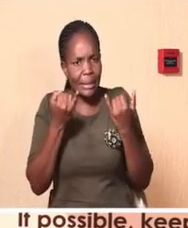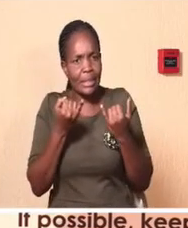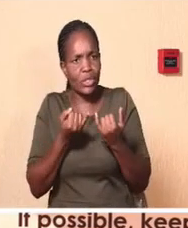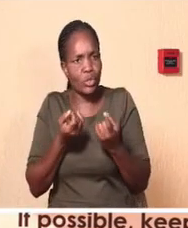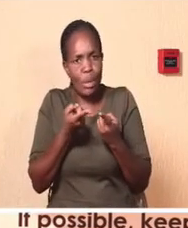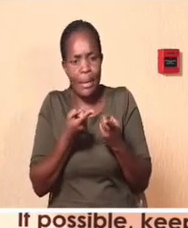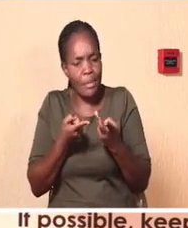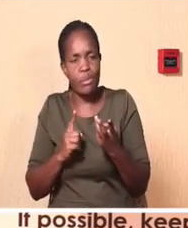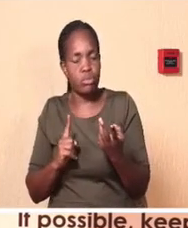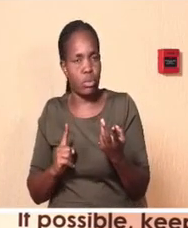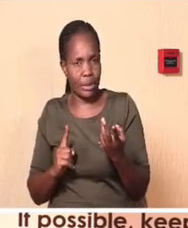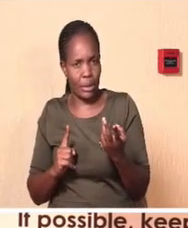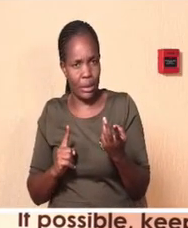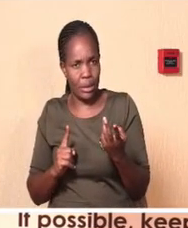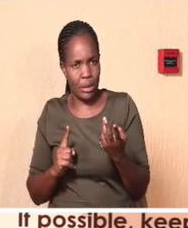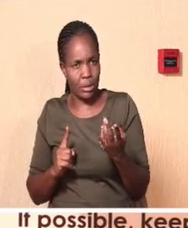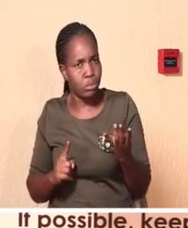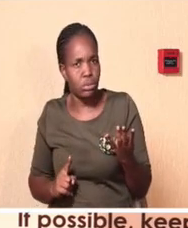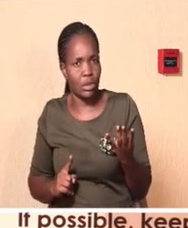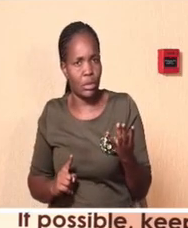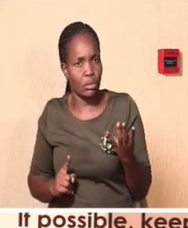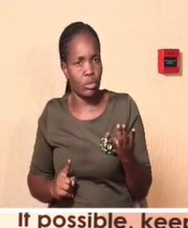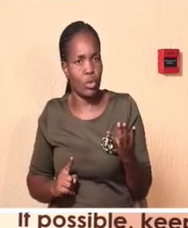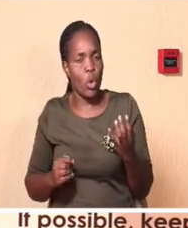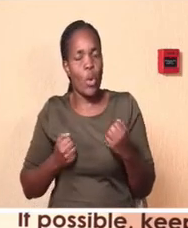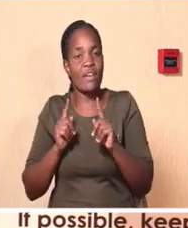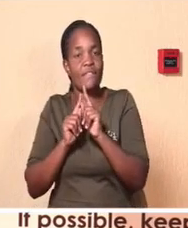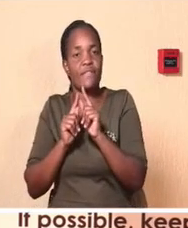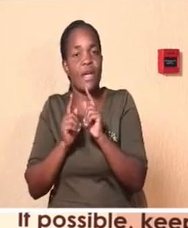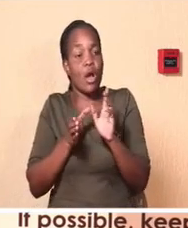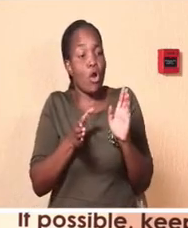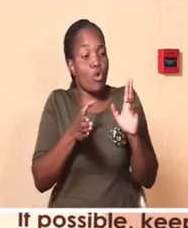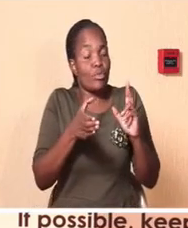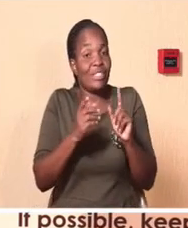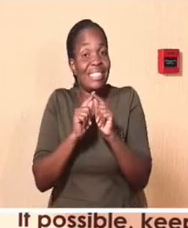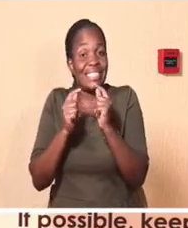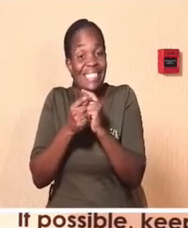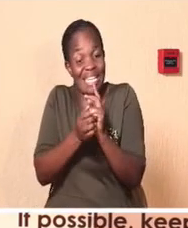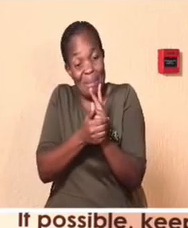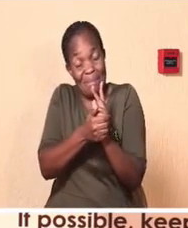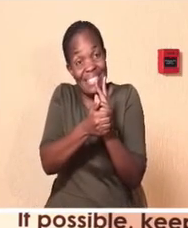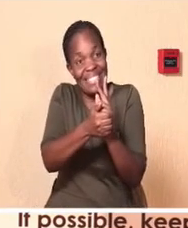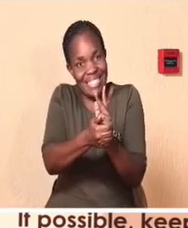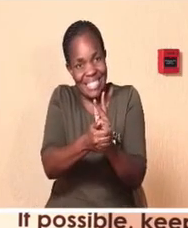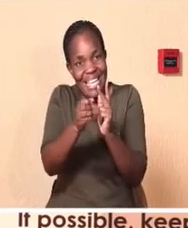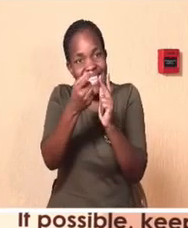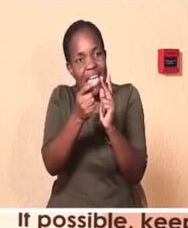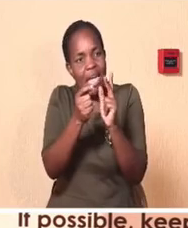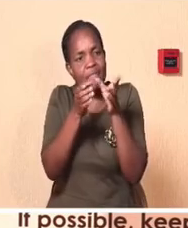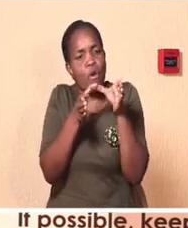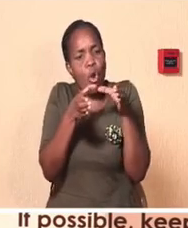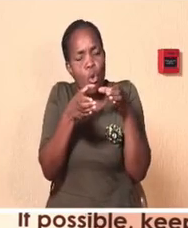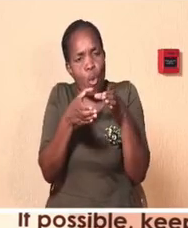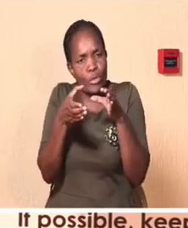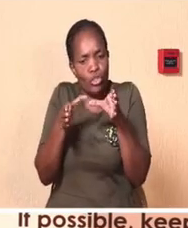have very able community leaders there, community networks that